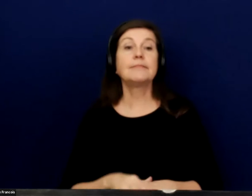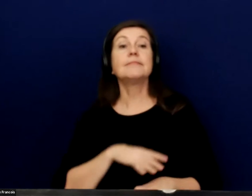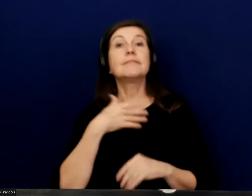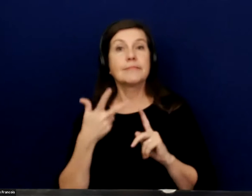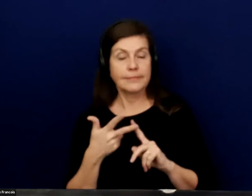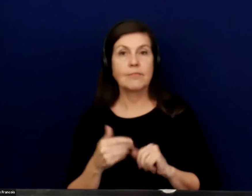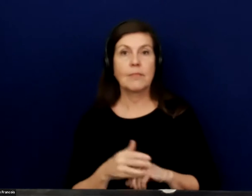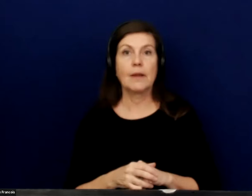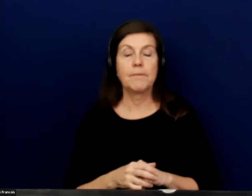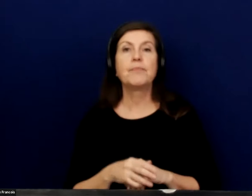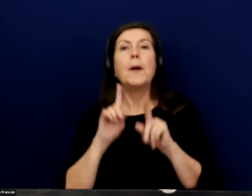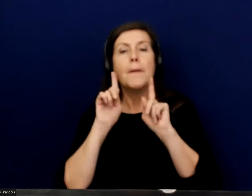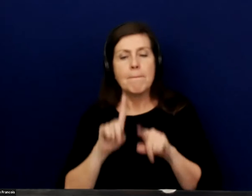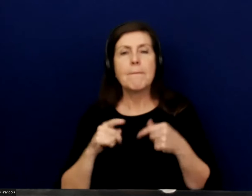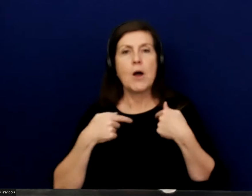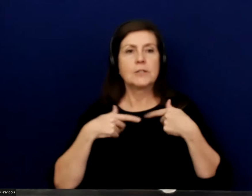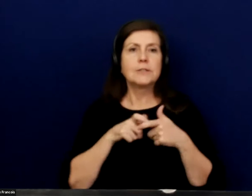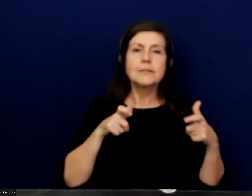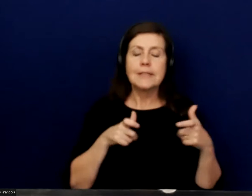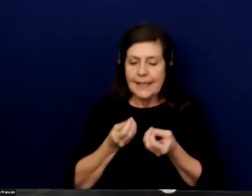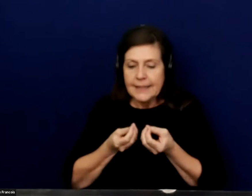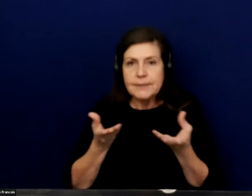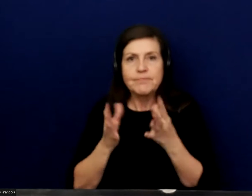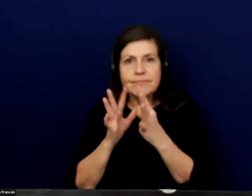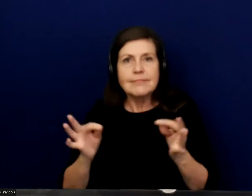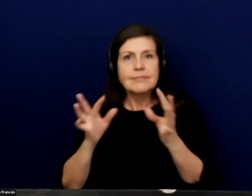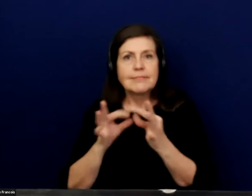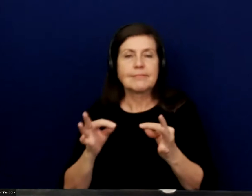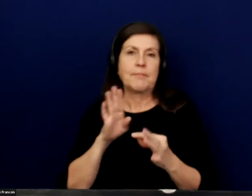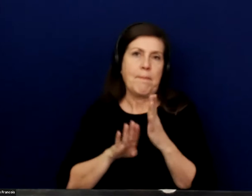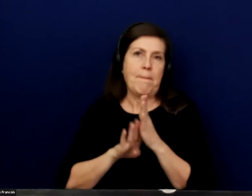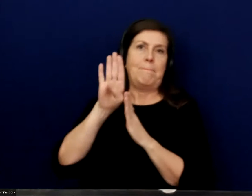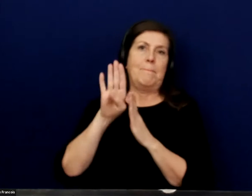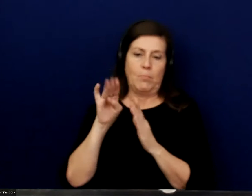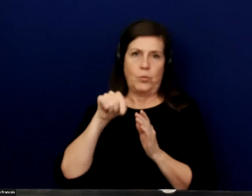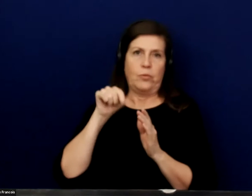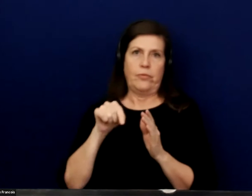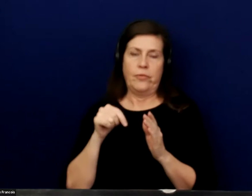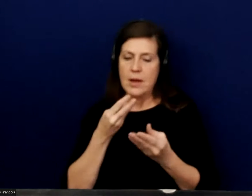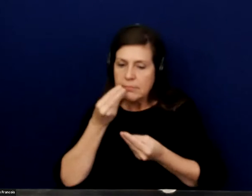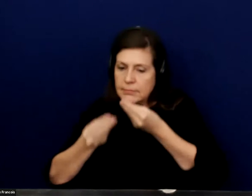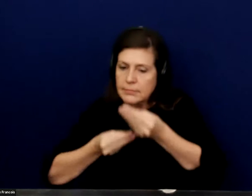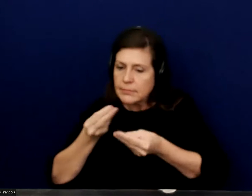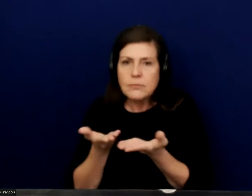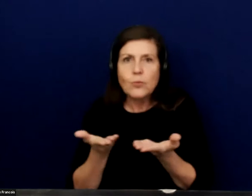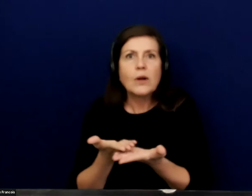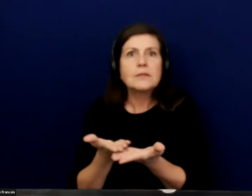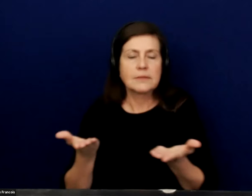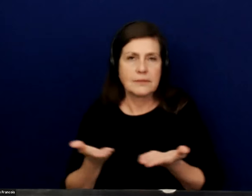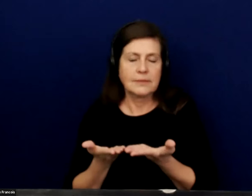but we need to describe it much better. And this is also something all the professional parts can do together, trying